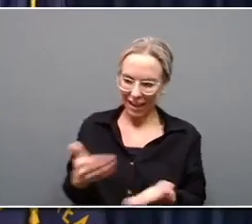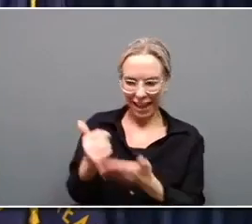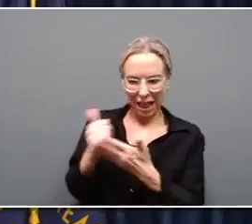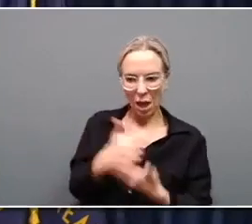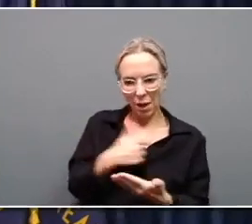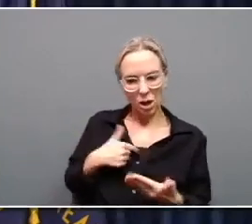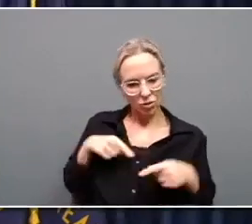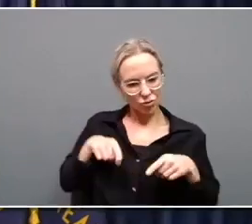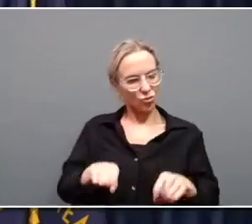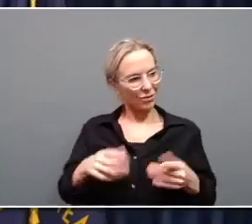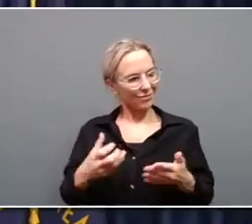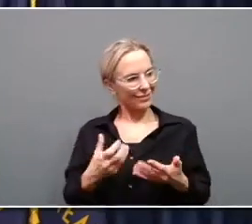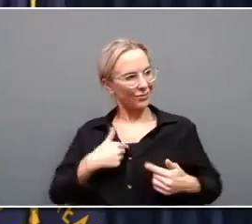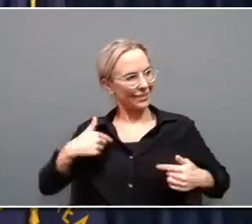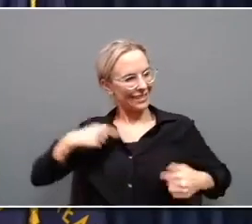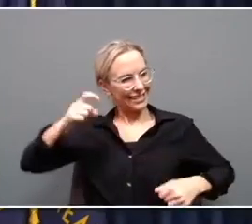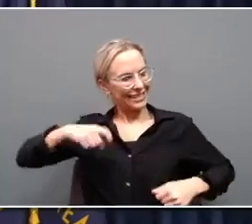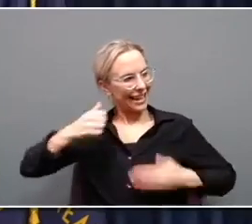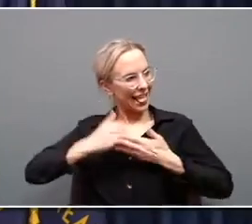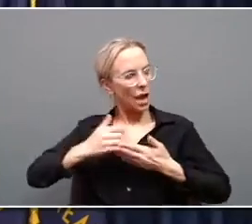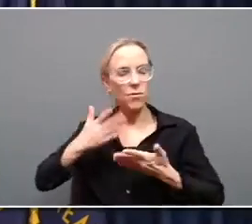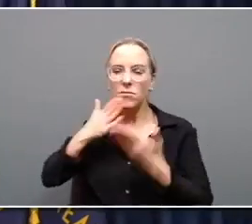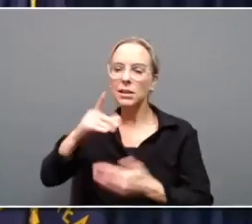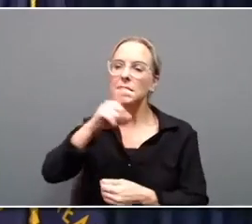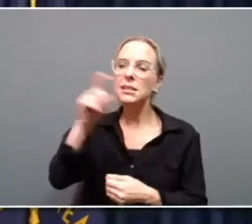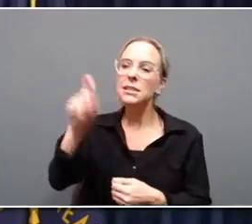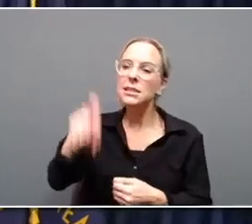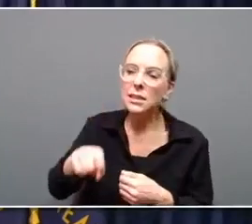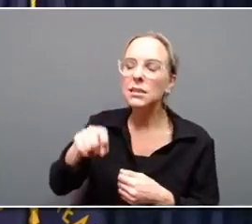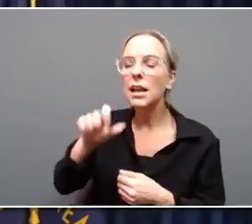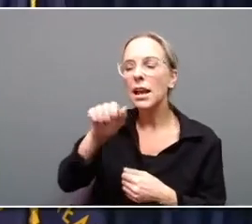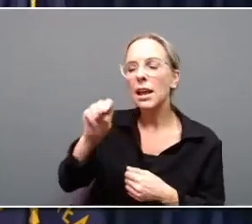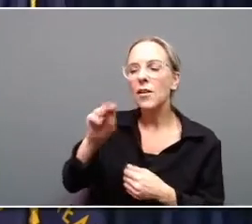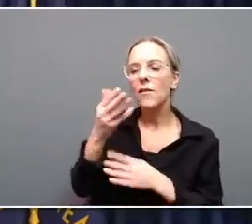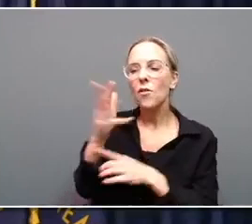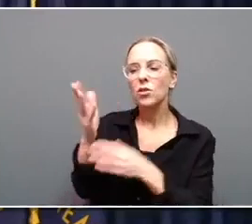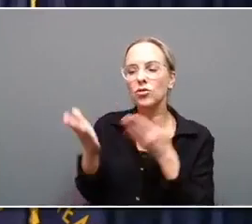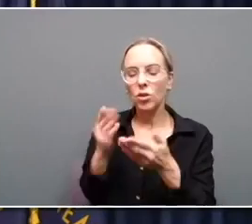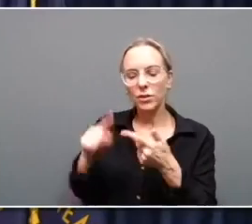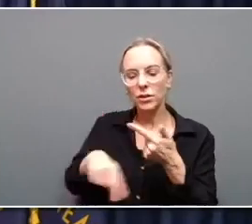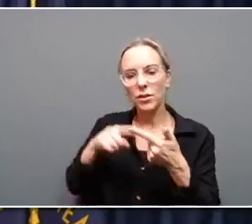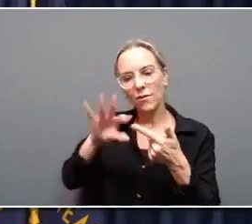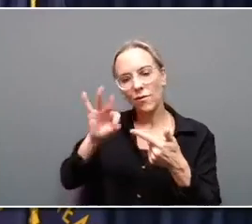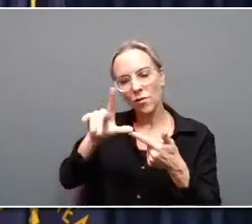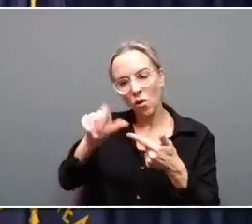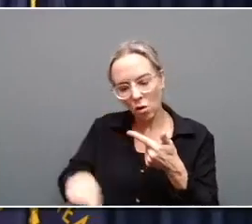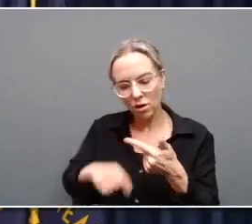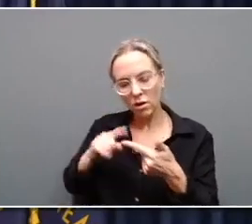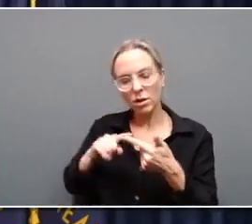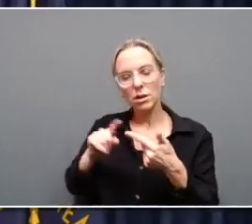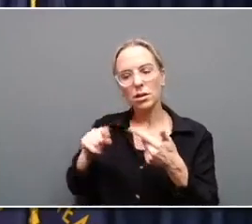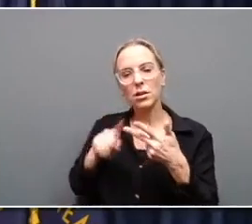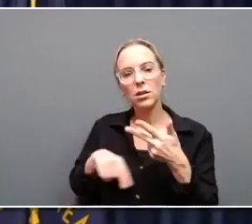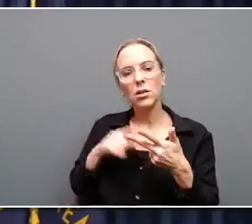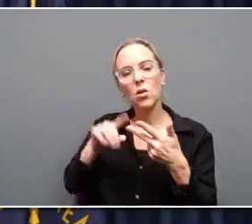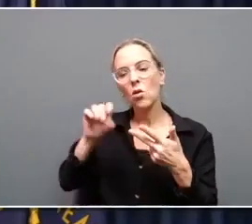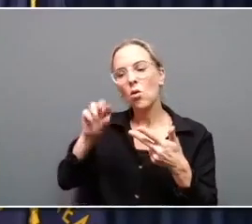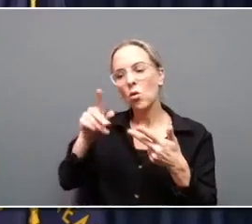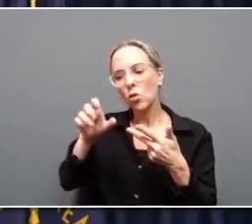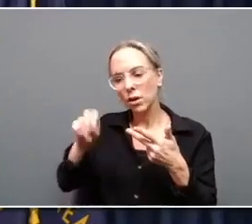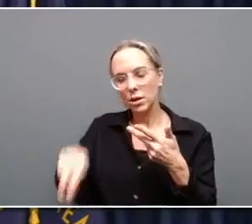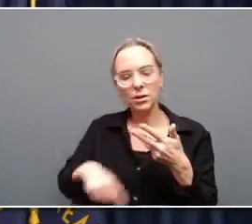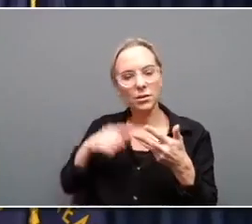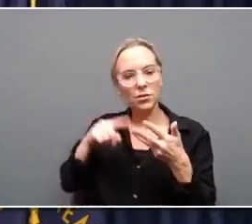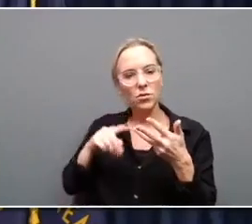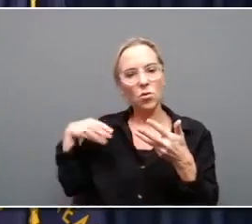thankful for it. They include the Texas A&M Forest Service, the Florida Forest Service, the Oregon Department of Forestry, the Washington Department of